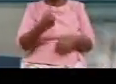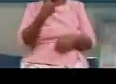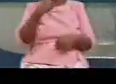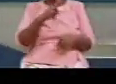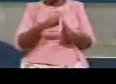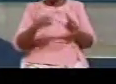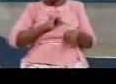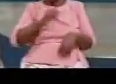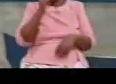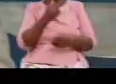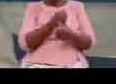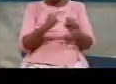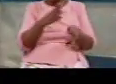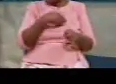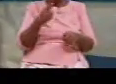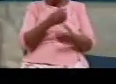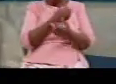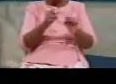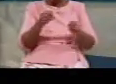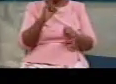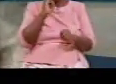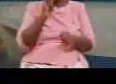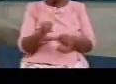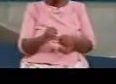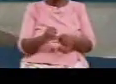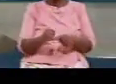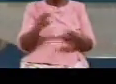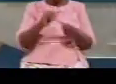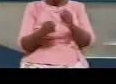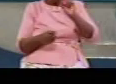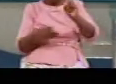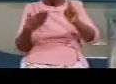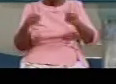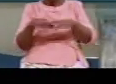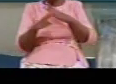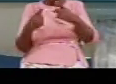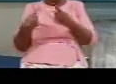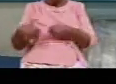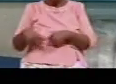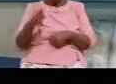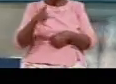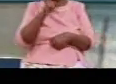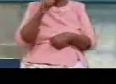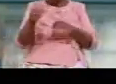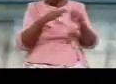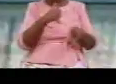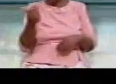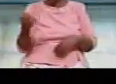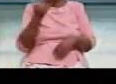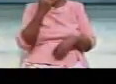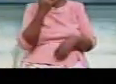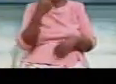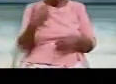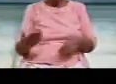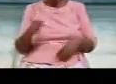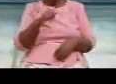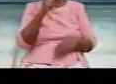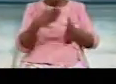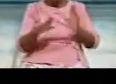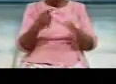the salvation is uppermost in your heart. You will not do wrong. You will not allow the